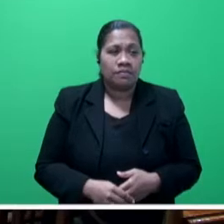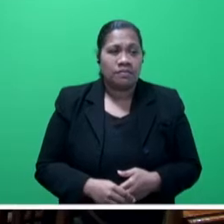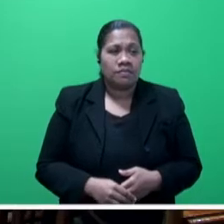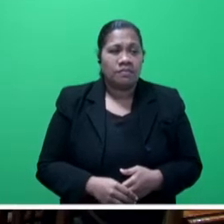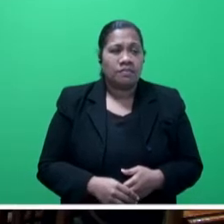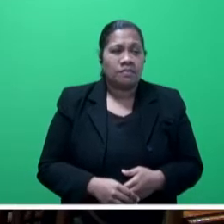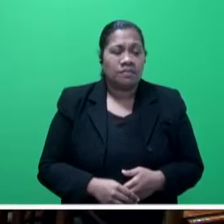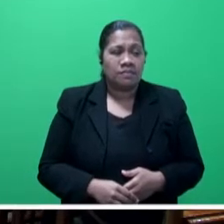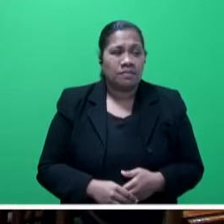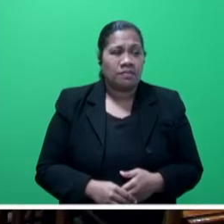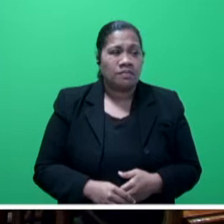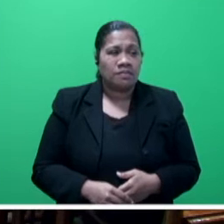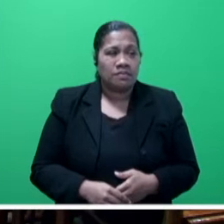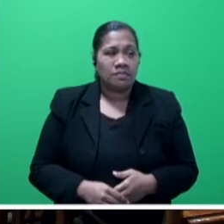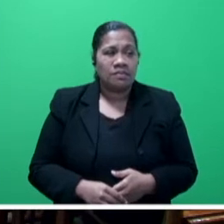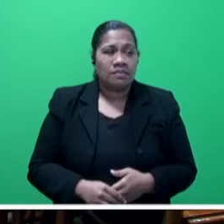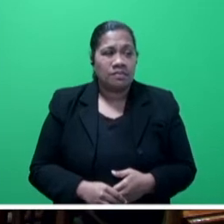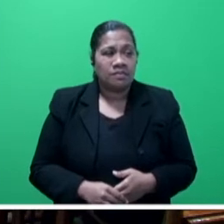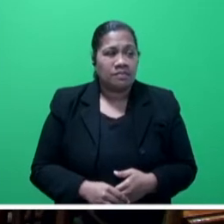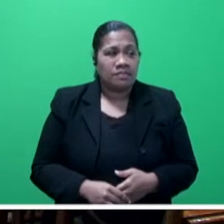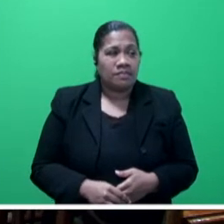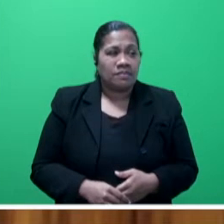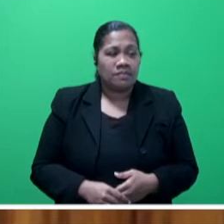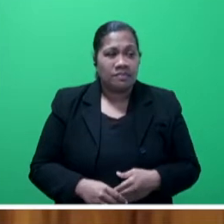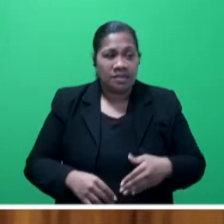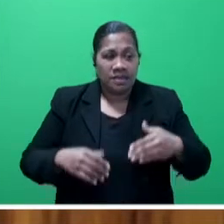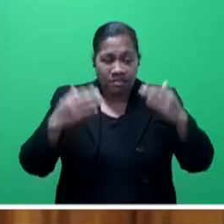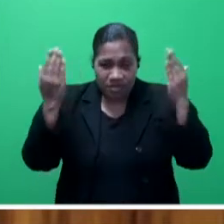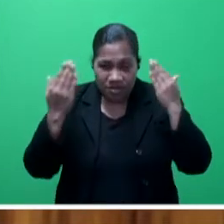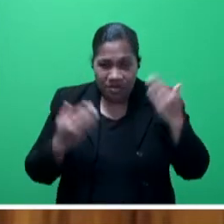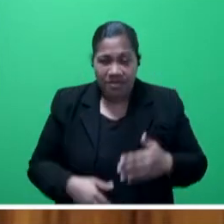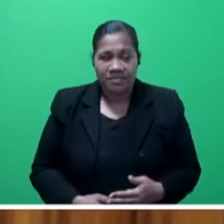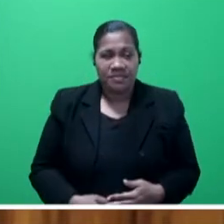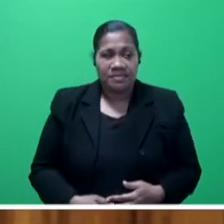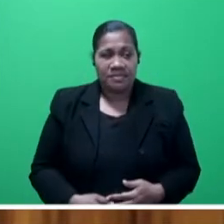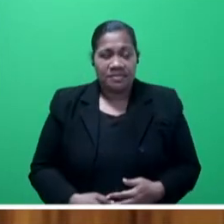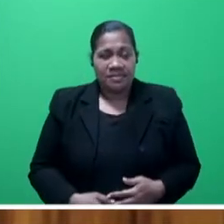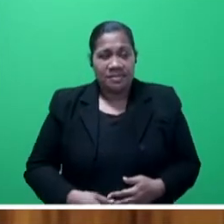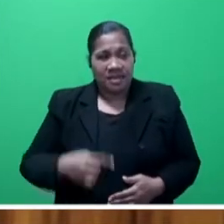Mr. Speaker, I think we need a ruling on this. Because